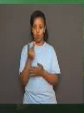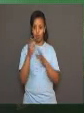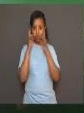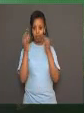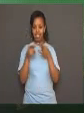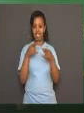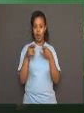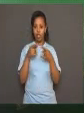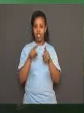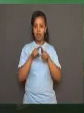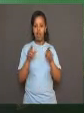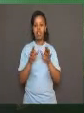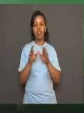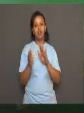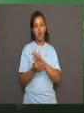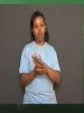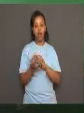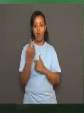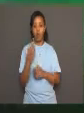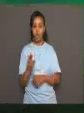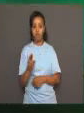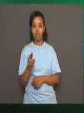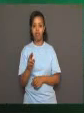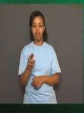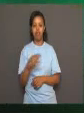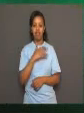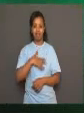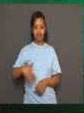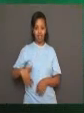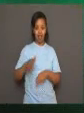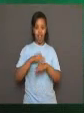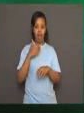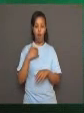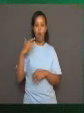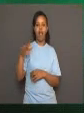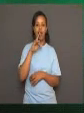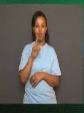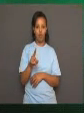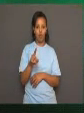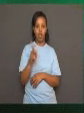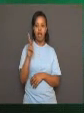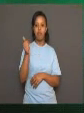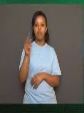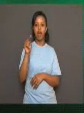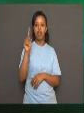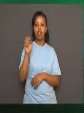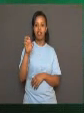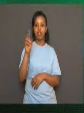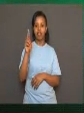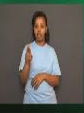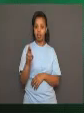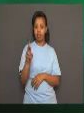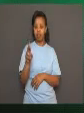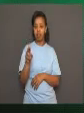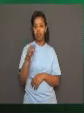cats as color of fur. The panther is black and has sleek